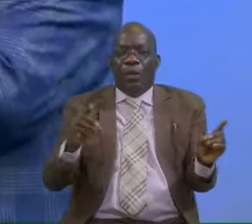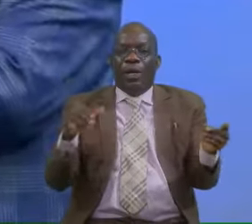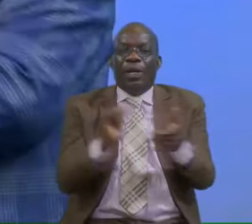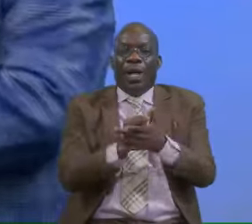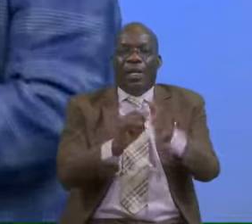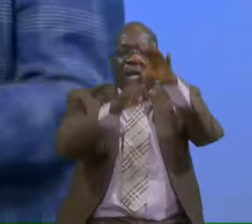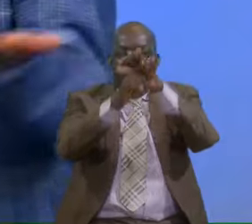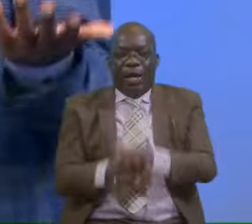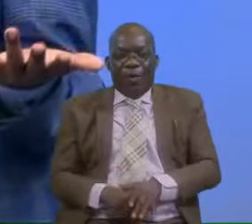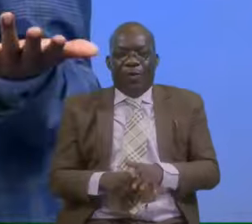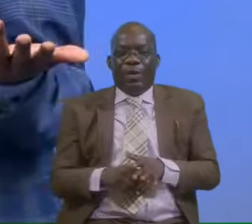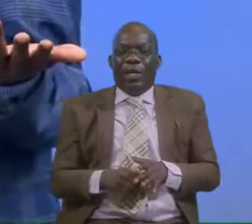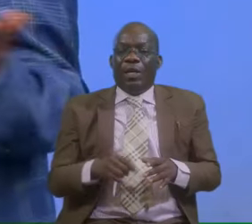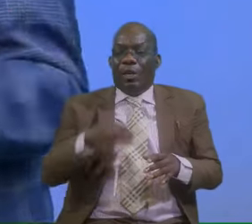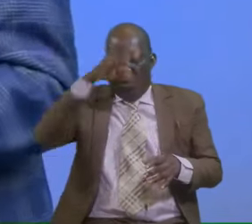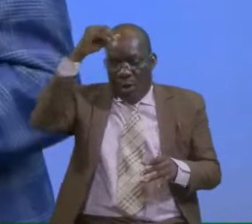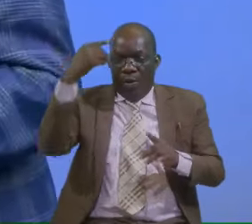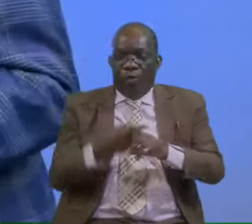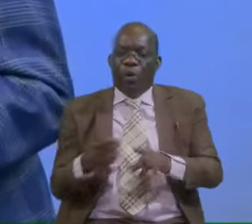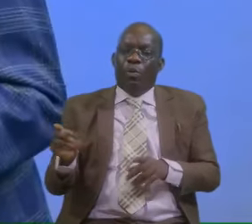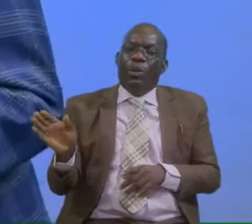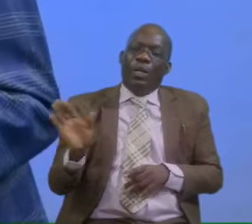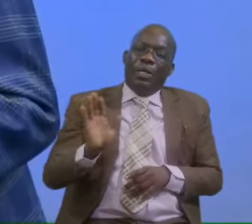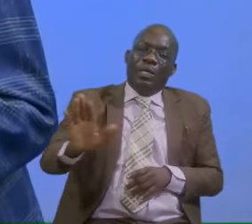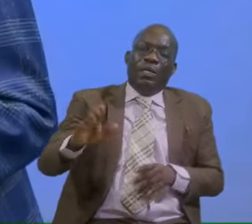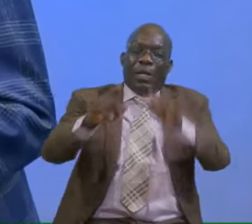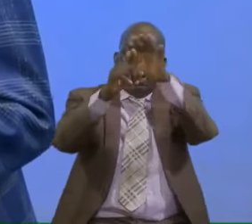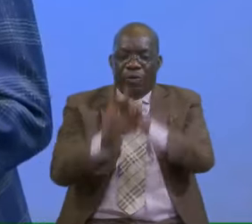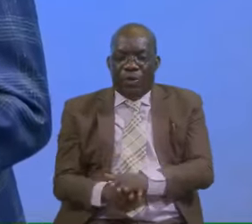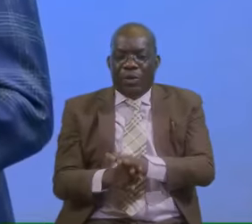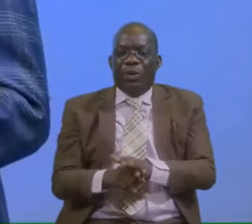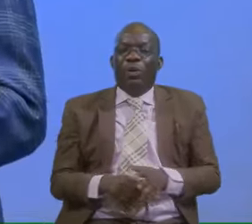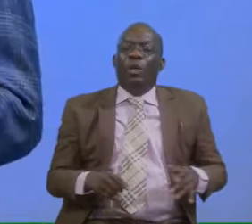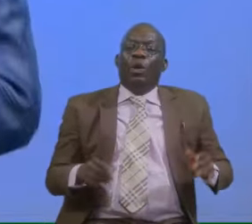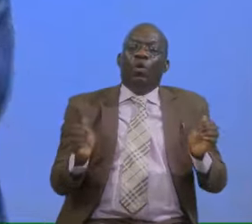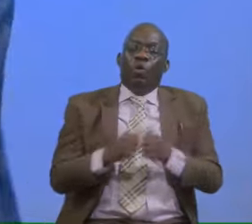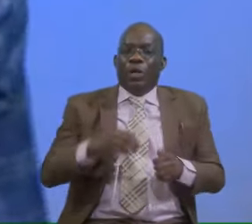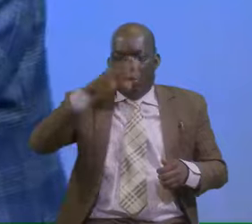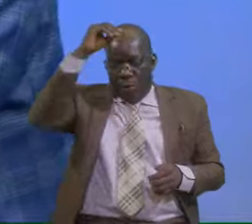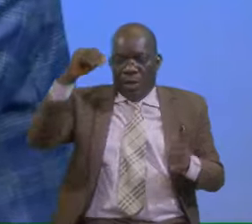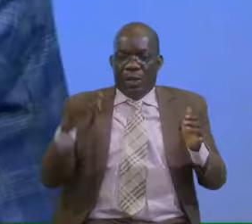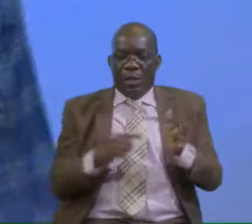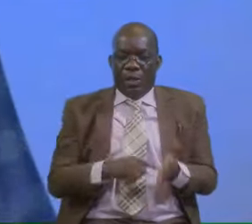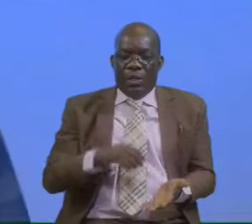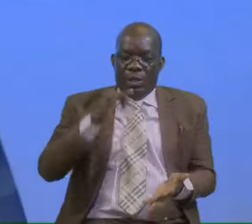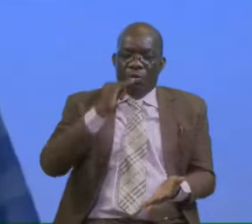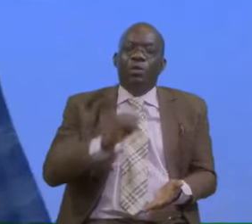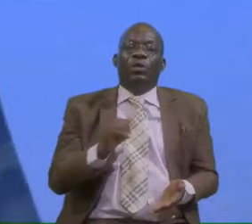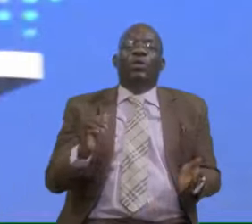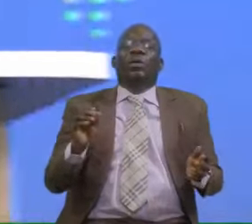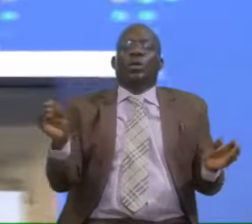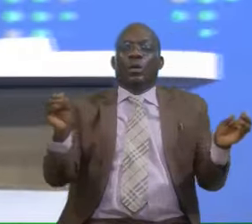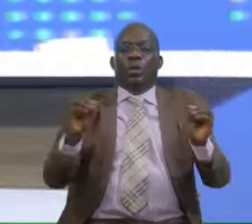man from his affliction, with men this is impossible. To